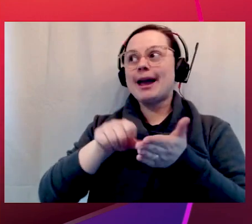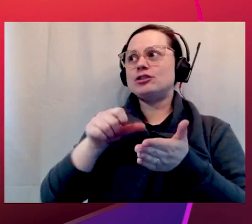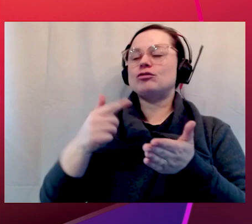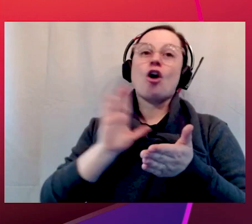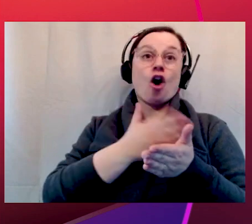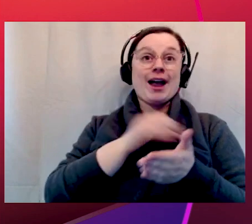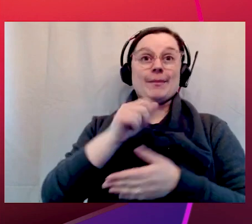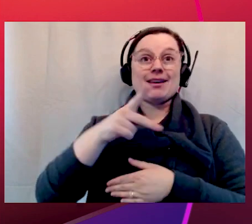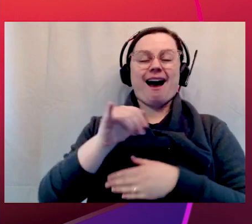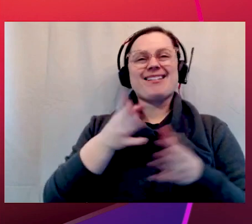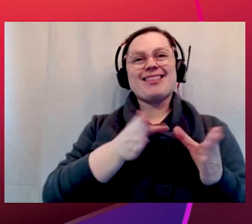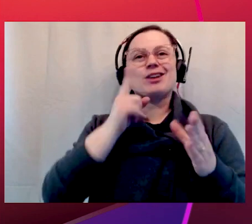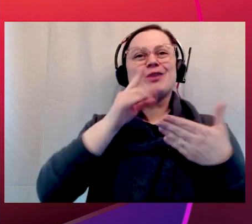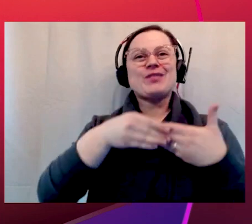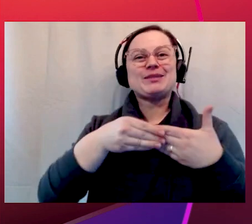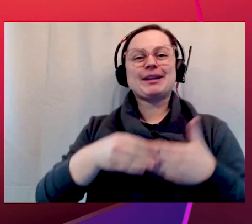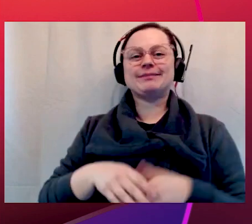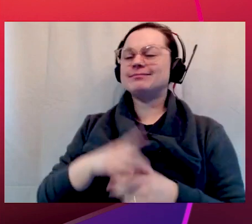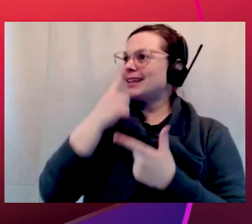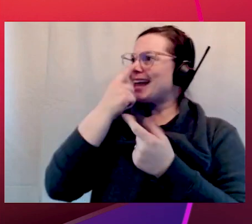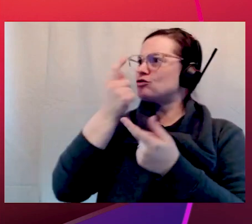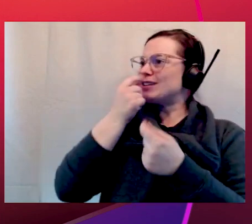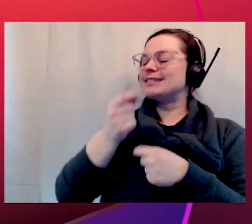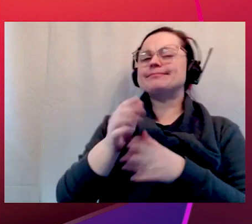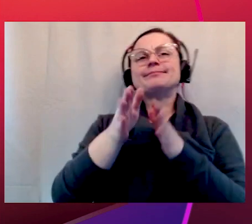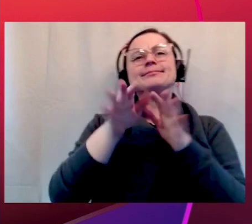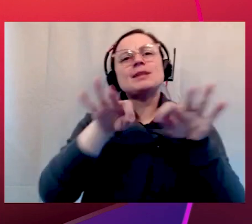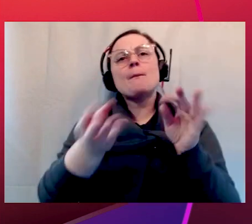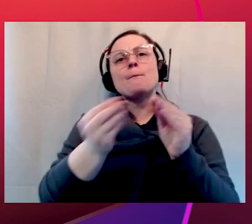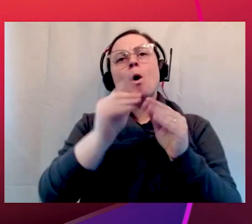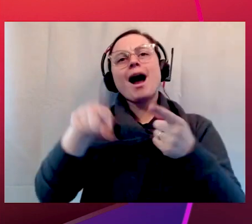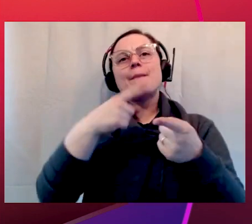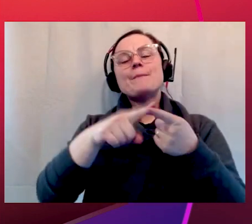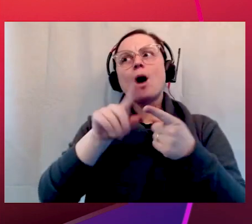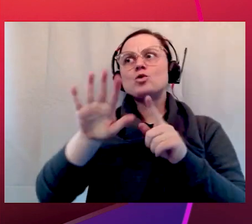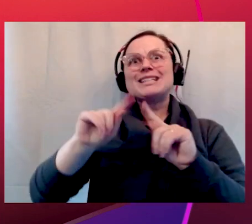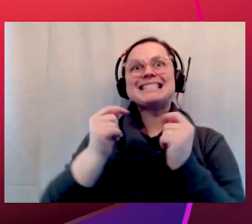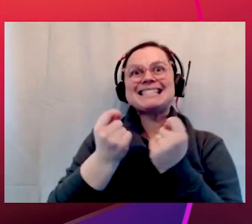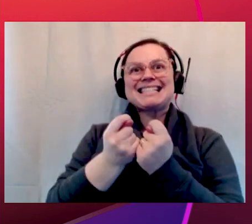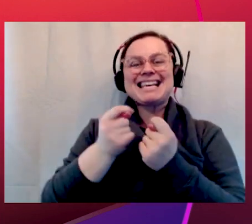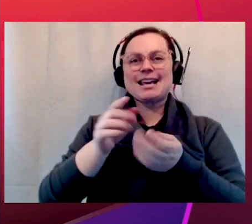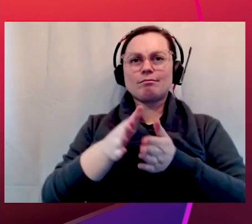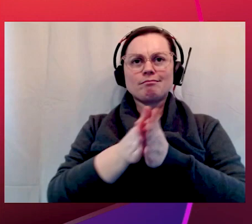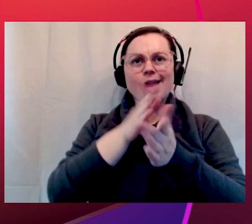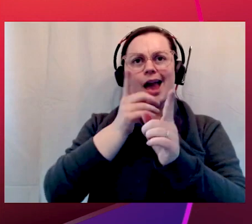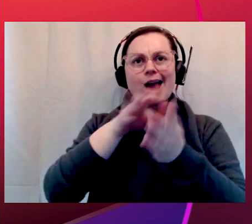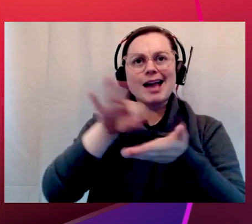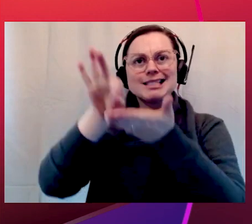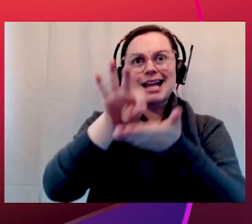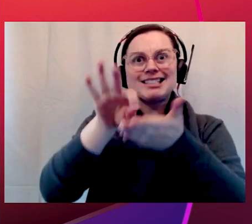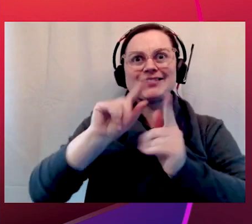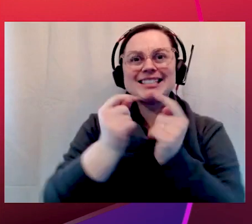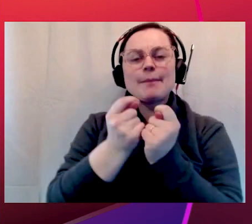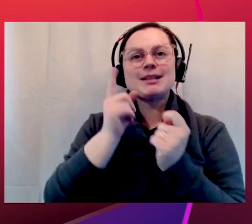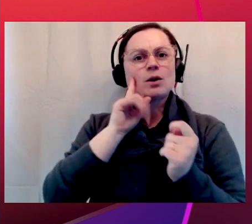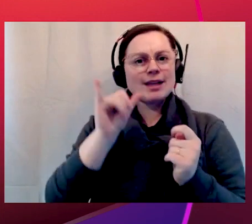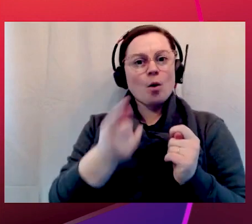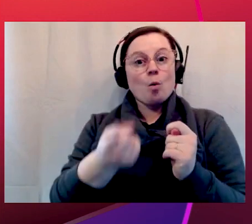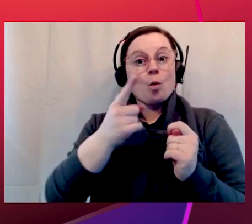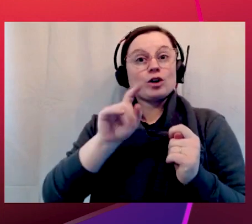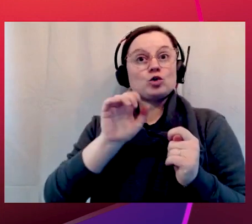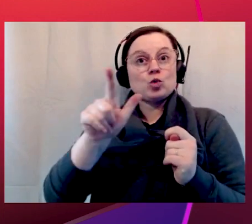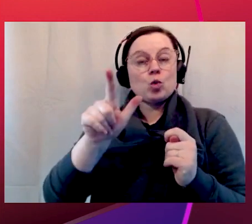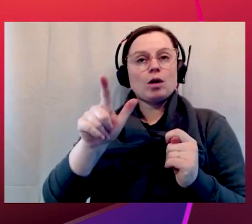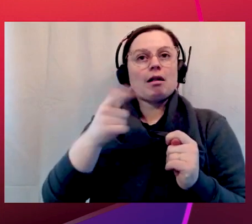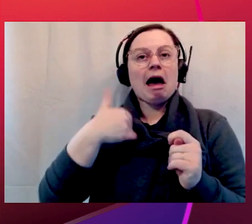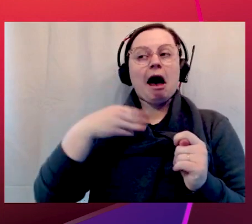Yeah, so can you tell us a little bit more just about the incentives team? Yeah. Kind of this seems like one of the tools you guys have in your pocket. Kind of,